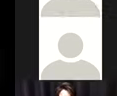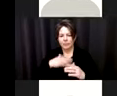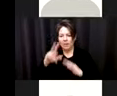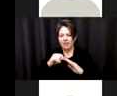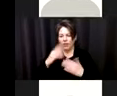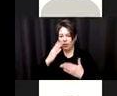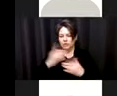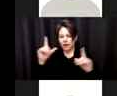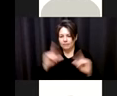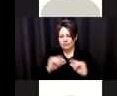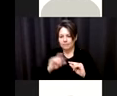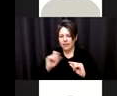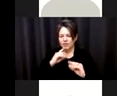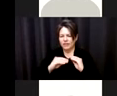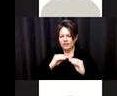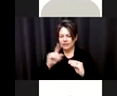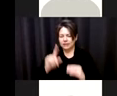second. I have to fix this.